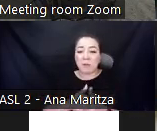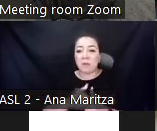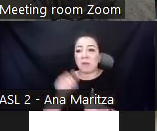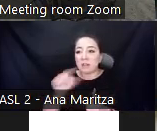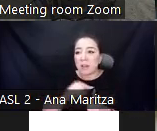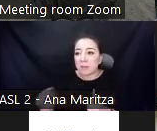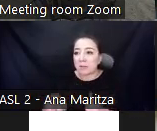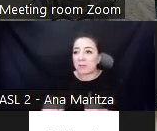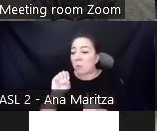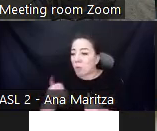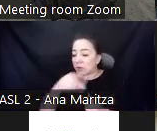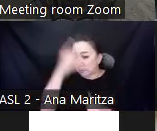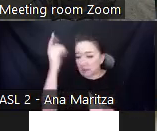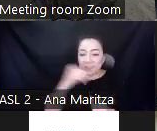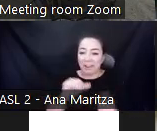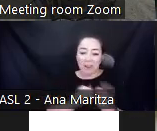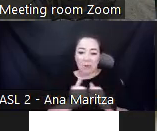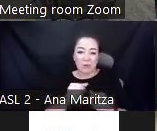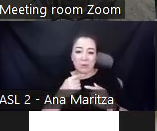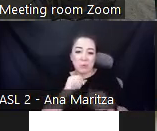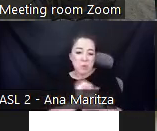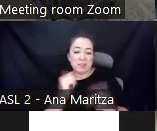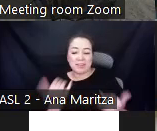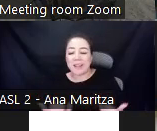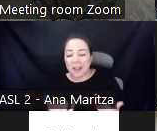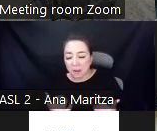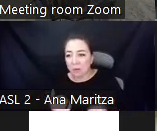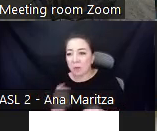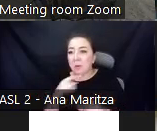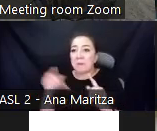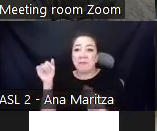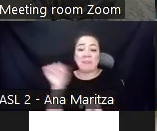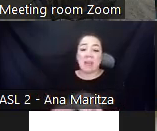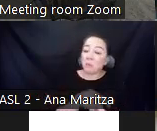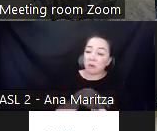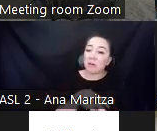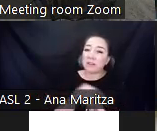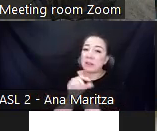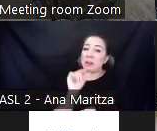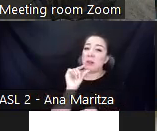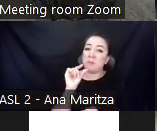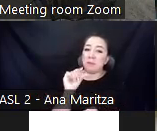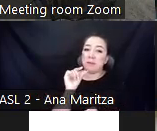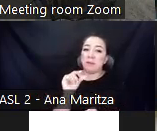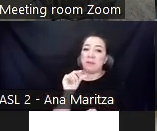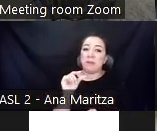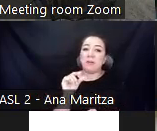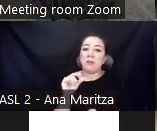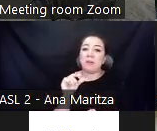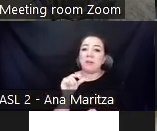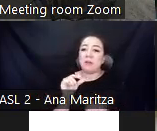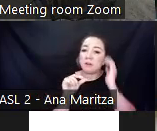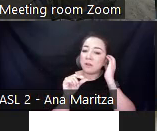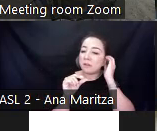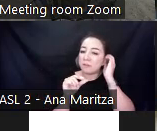way it works now. So that one is a little bit of a Russian nest. That's why I